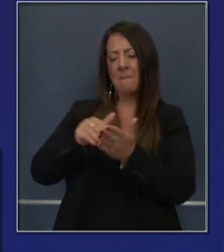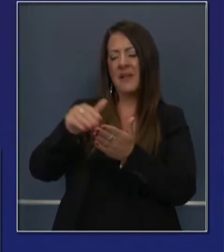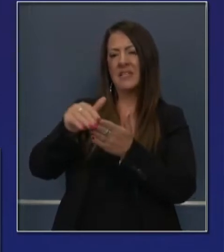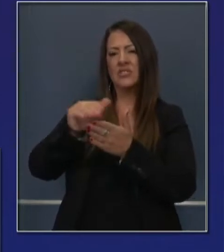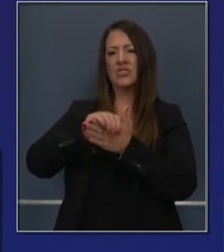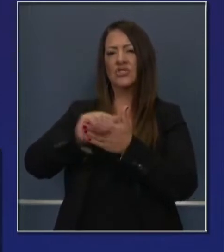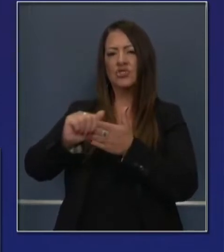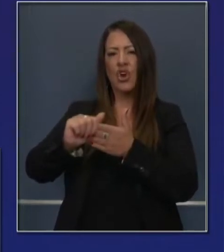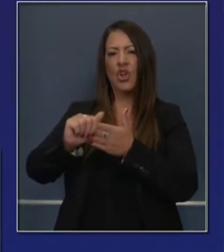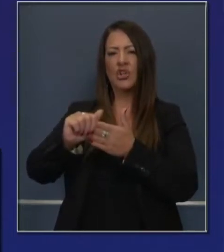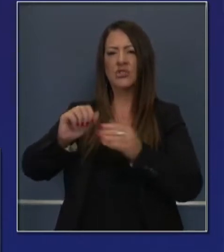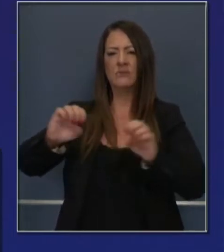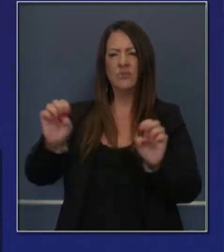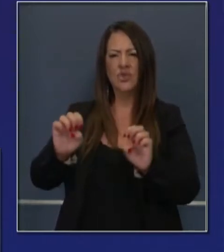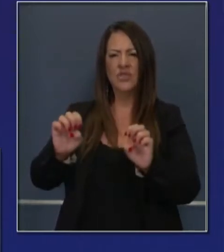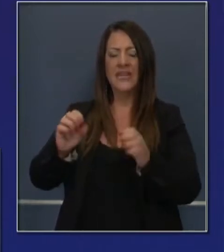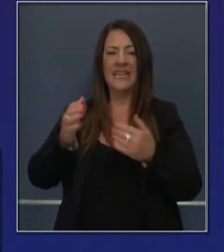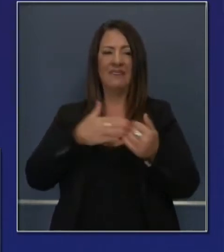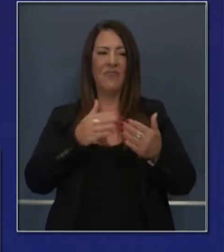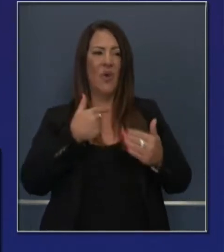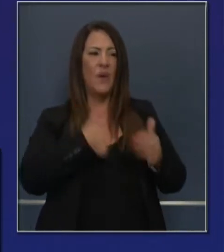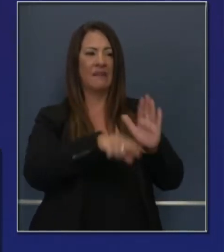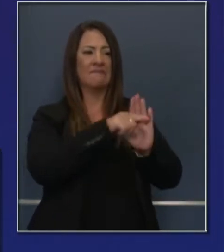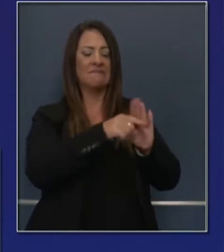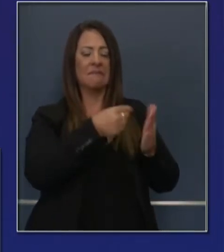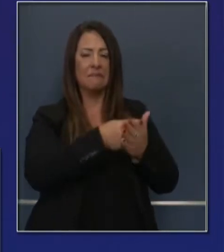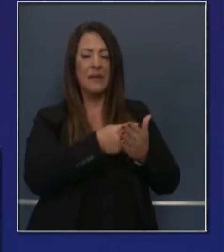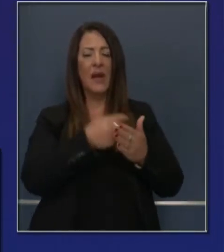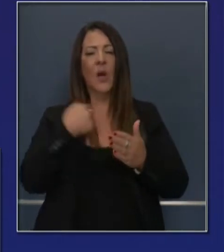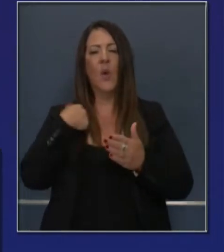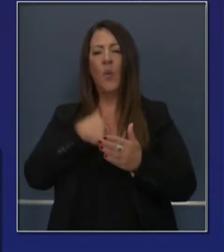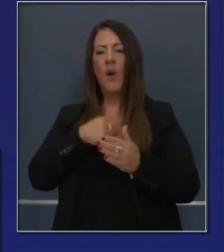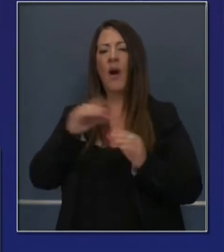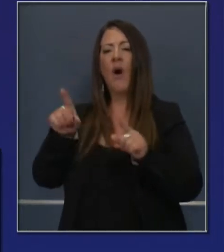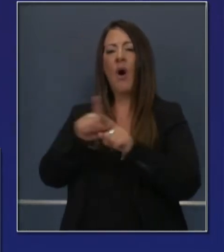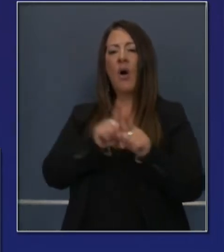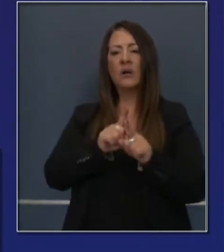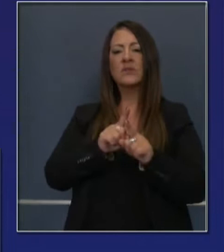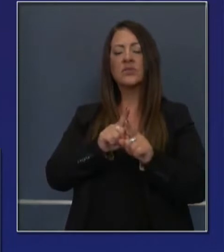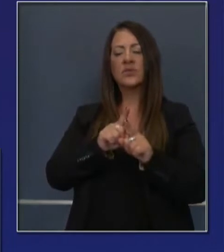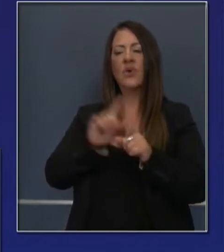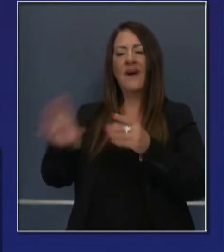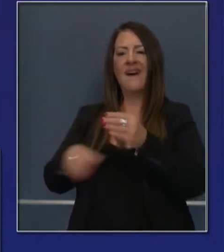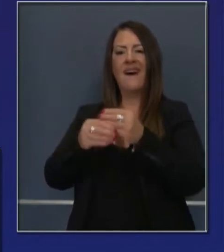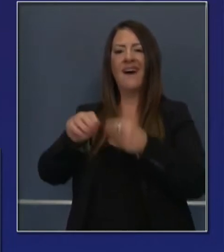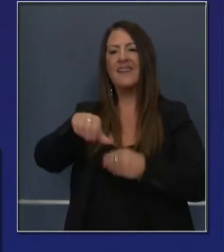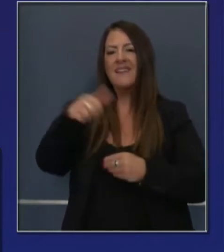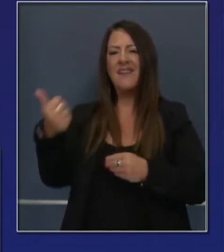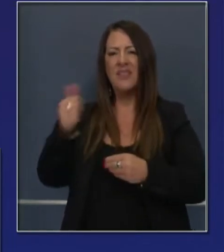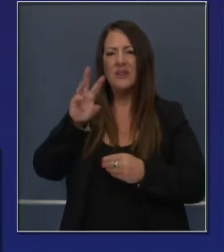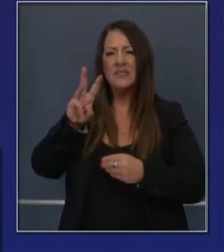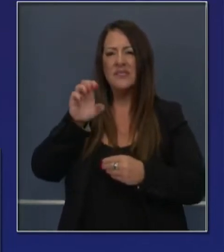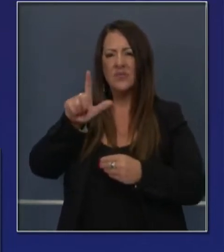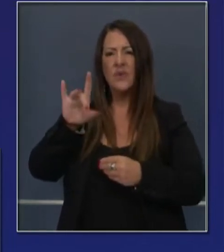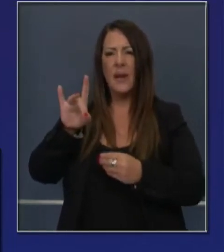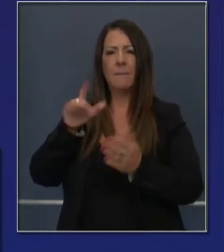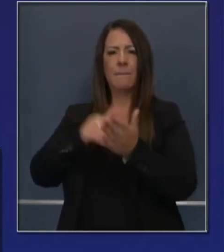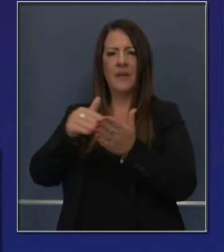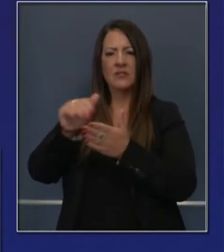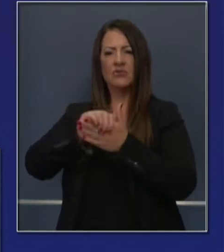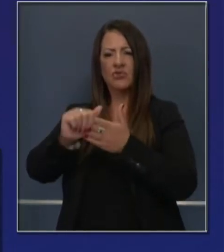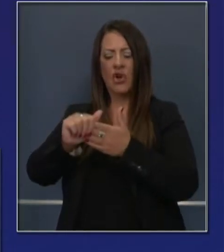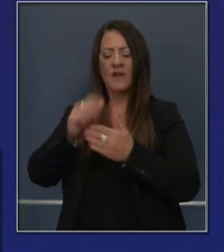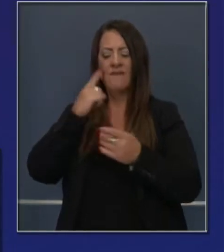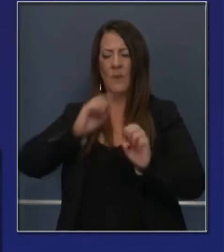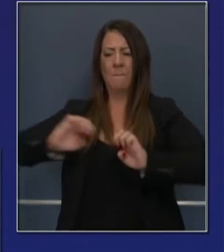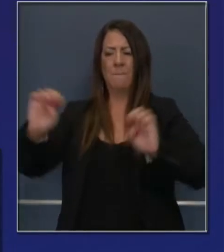despite historic budget shortfalls. We put an additional $628 million in emergency aid to help support cities